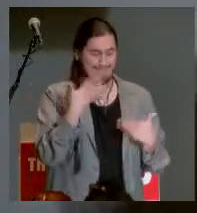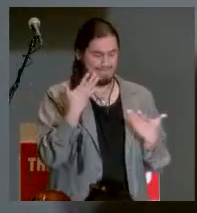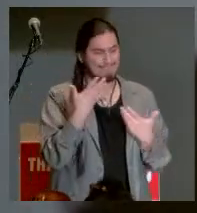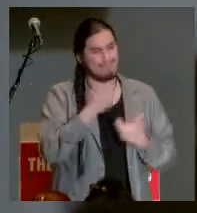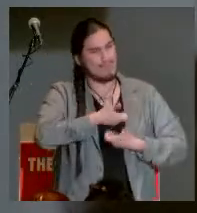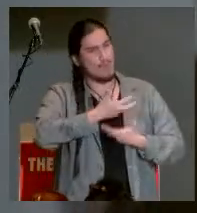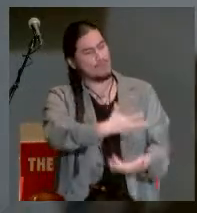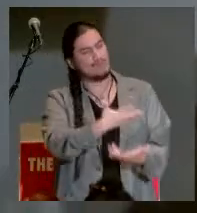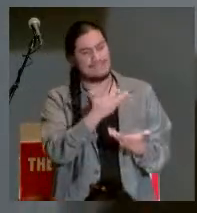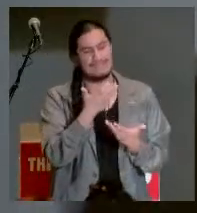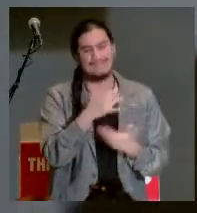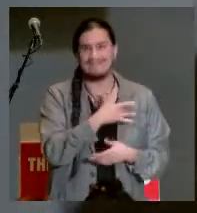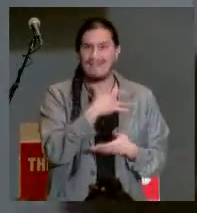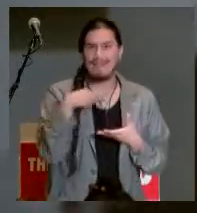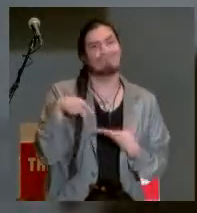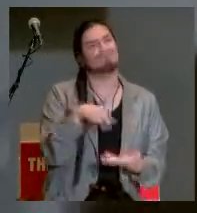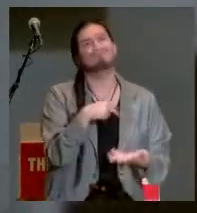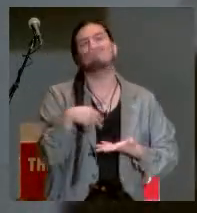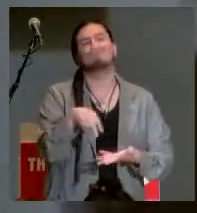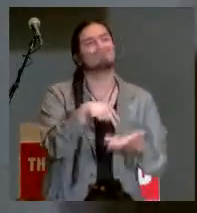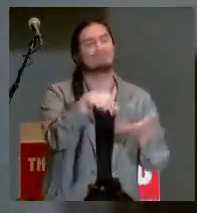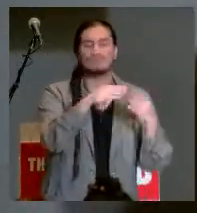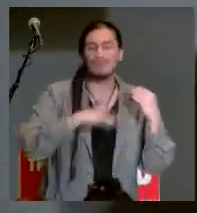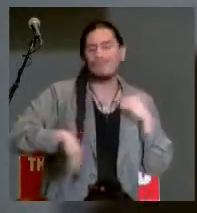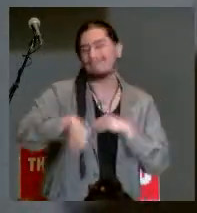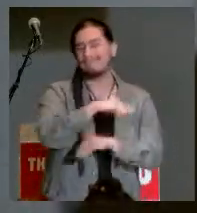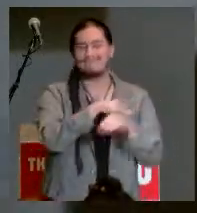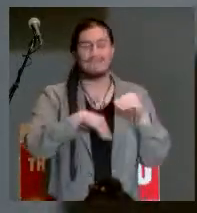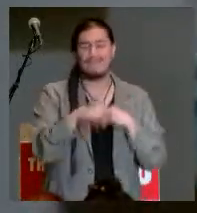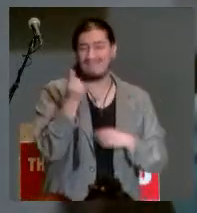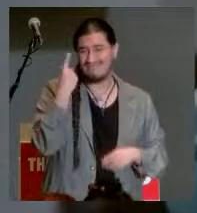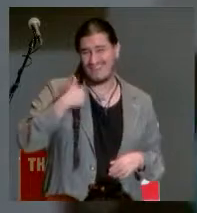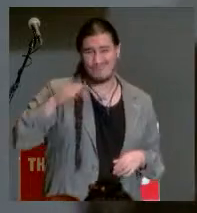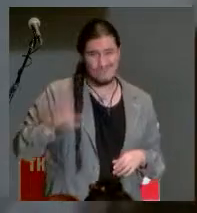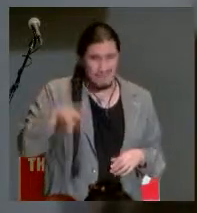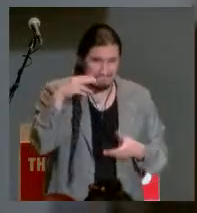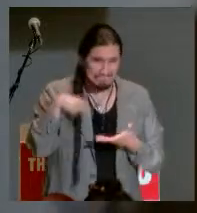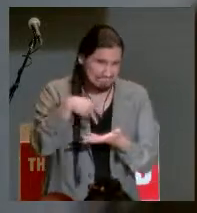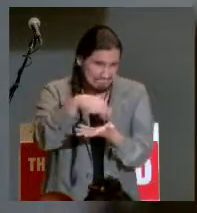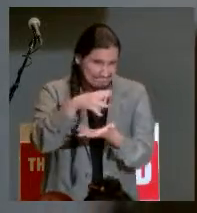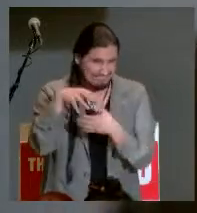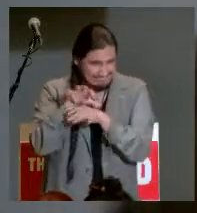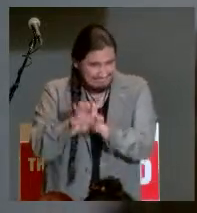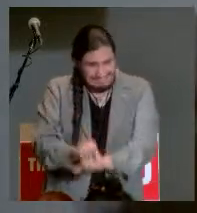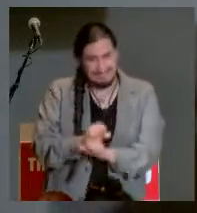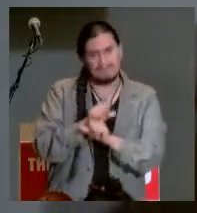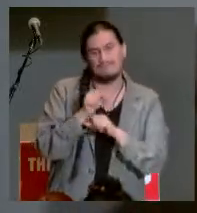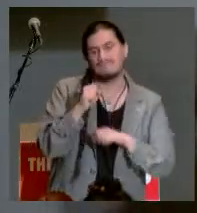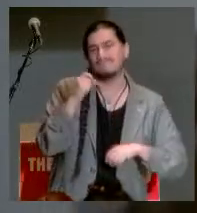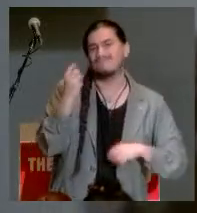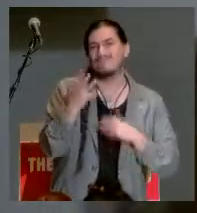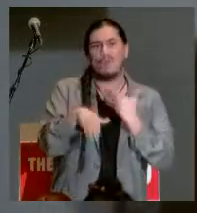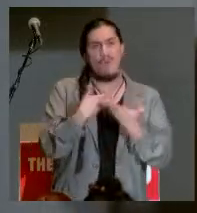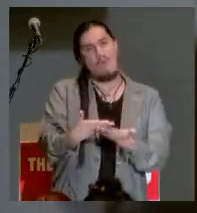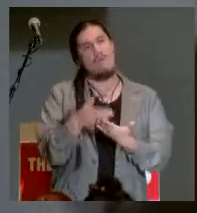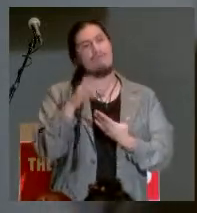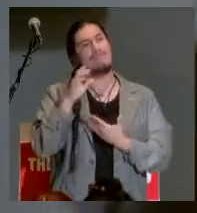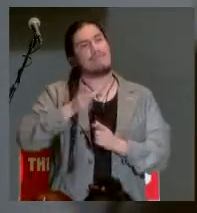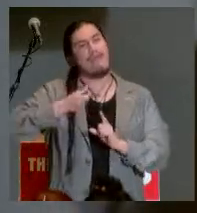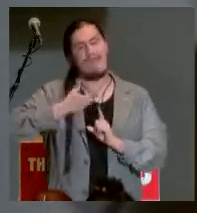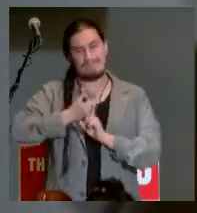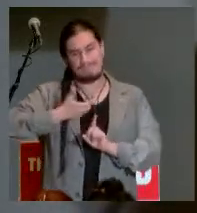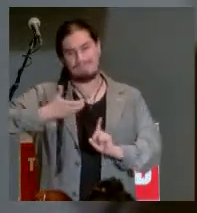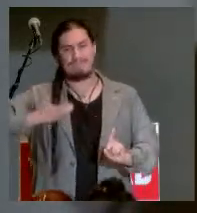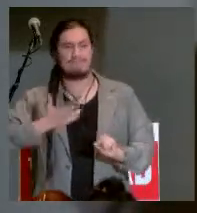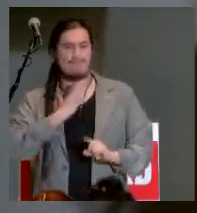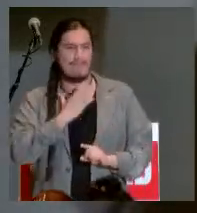in my poetry. I feel like I'm dancing. I feel like I'm moving. Like I grew up dancing, you know? Like it's all an extension. It's all